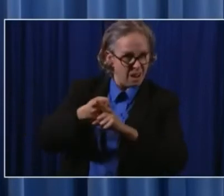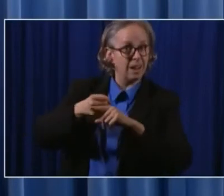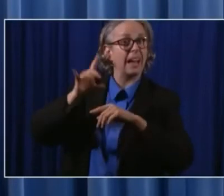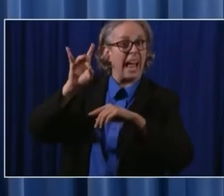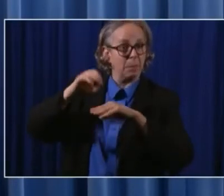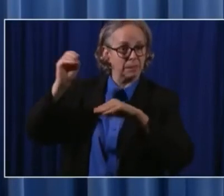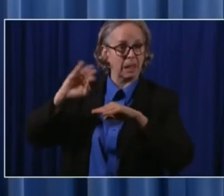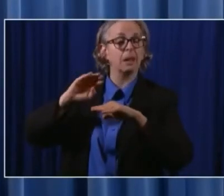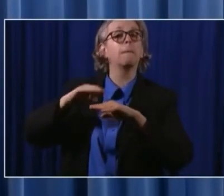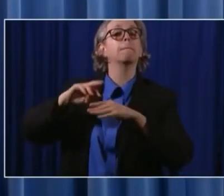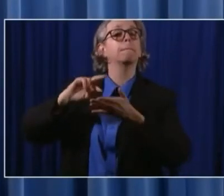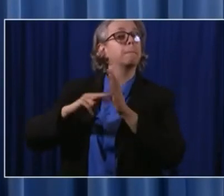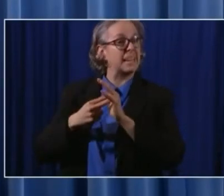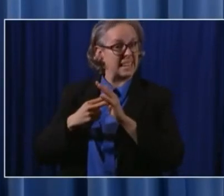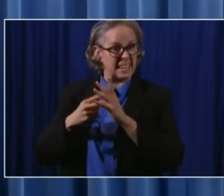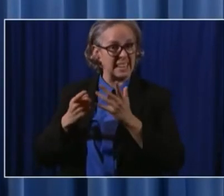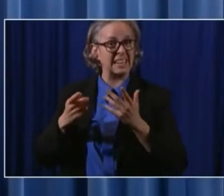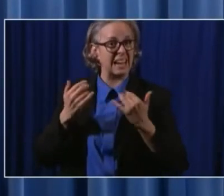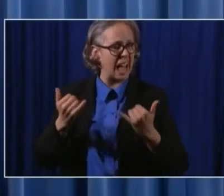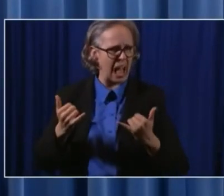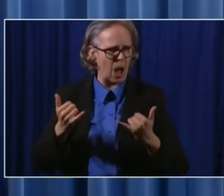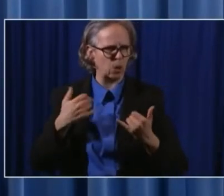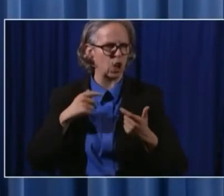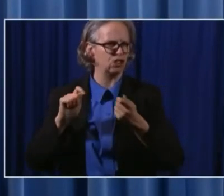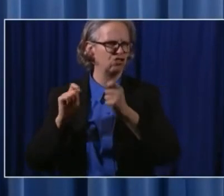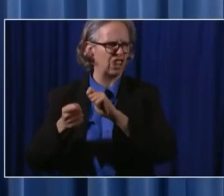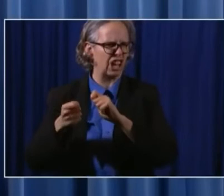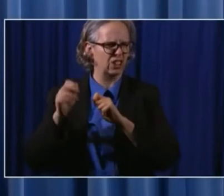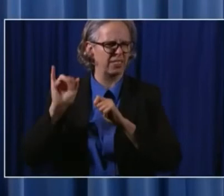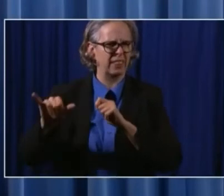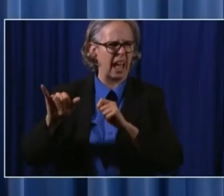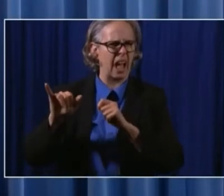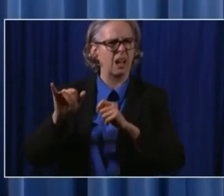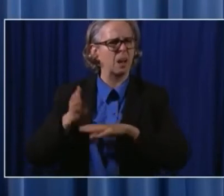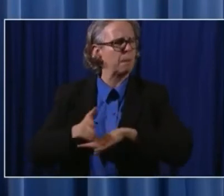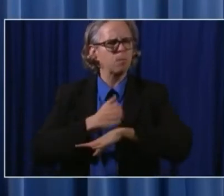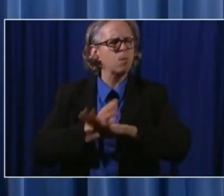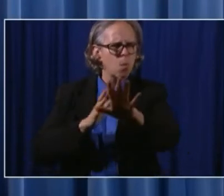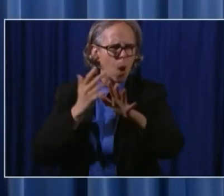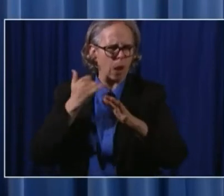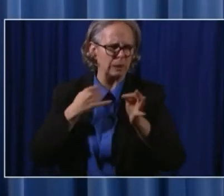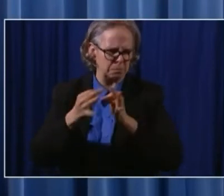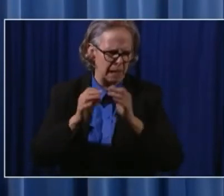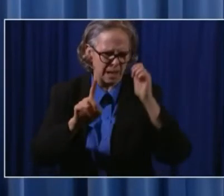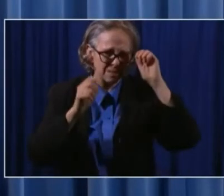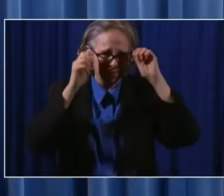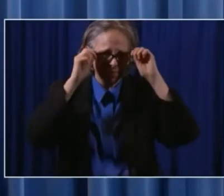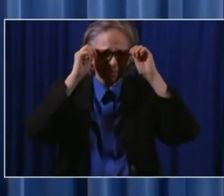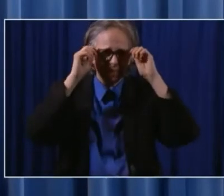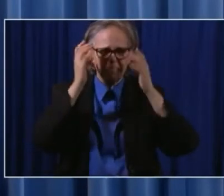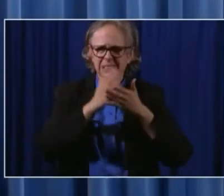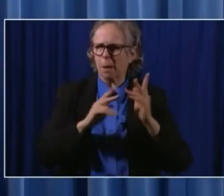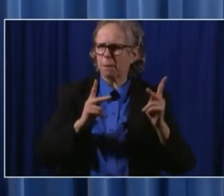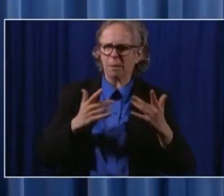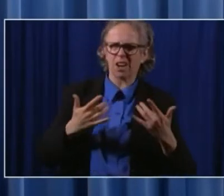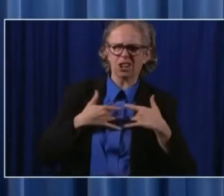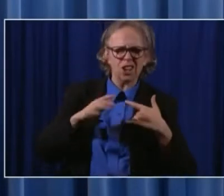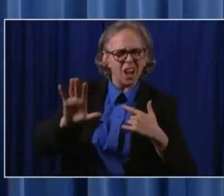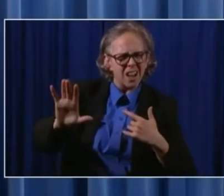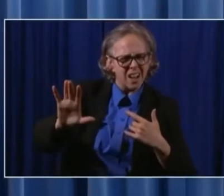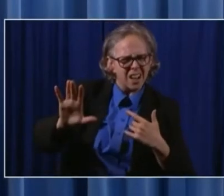to this. We'll be enhancing this indicator to address concerns in the event the ICU levels increase due to